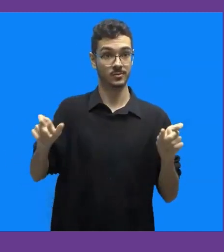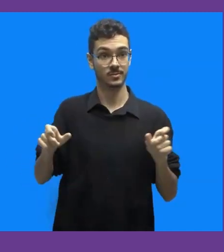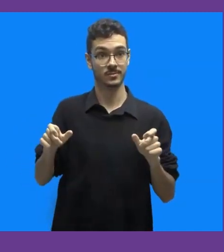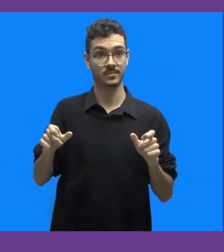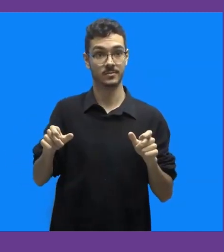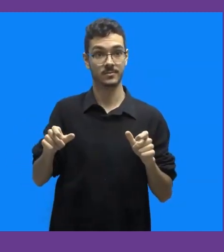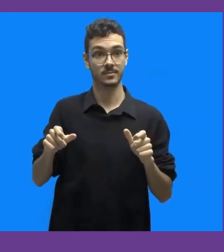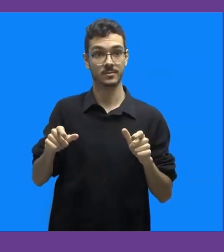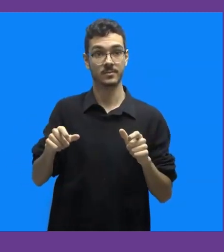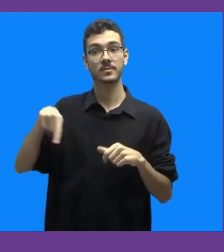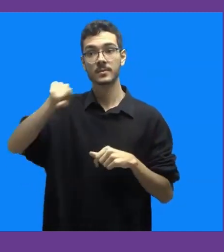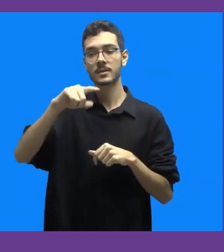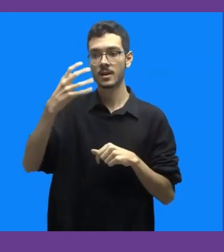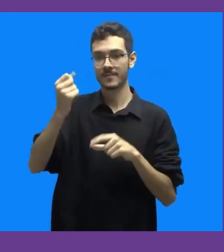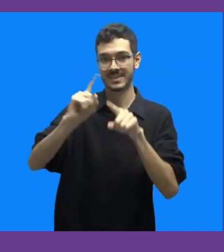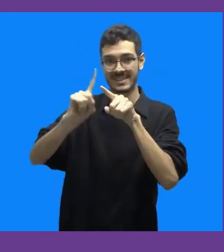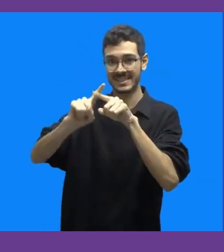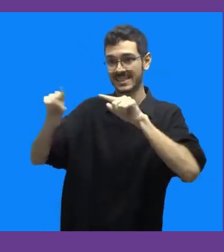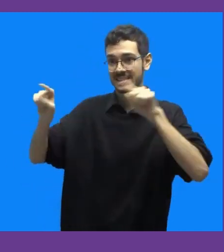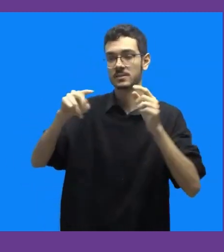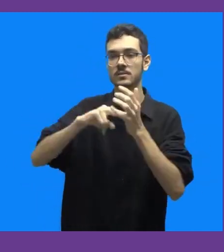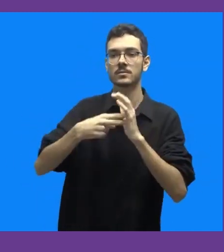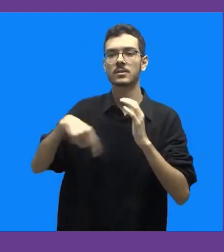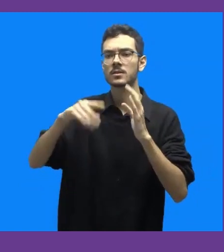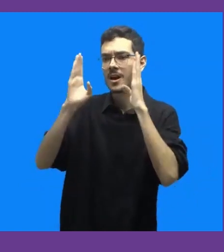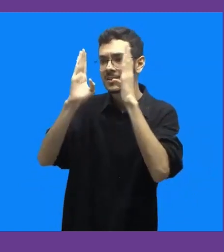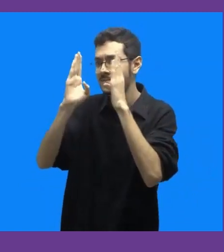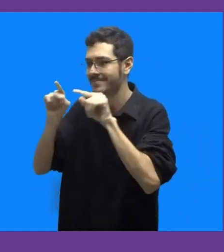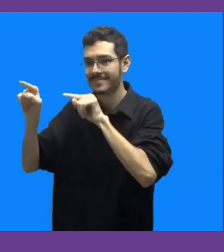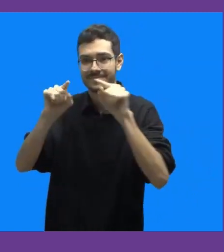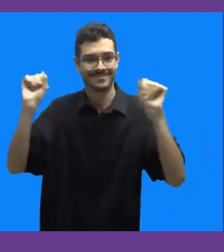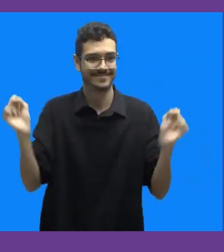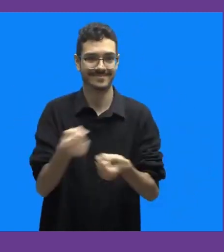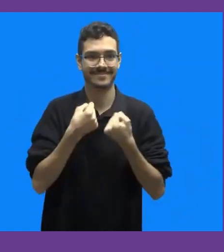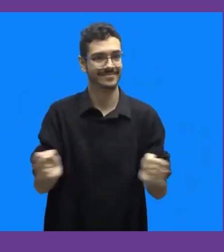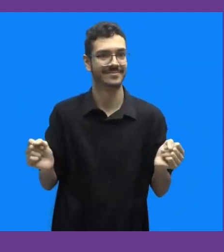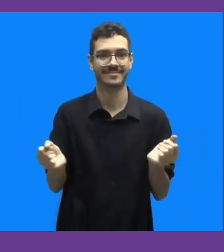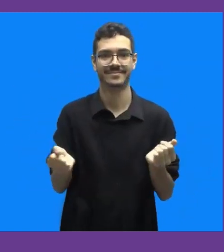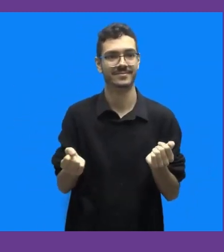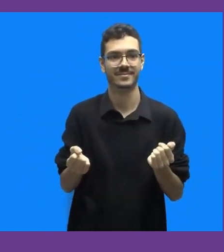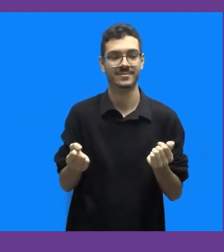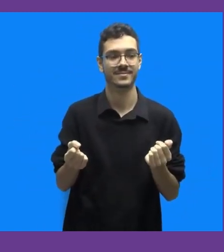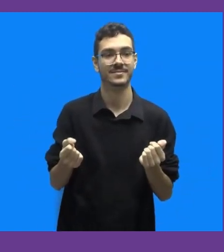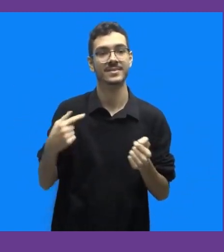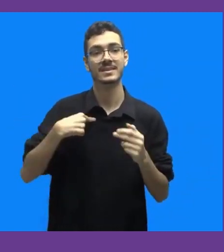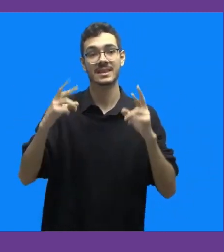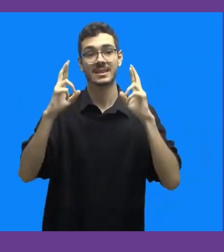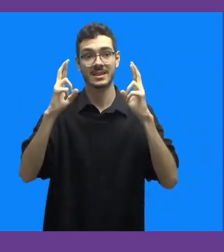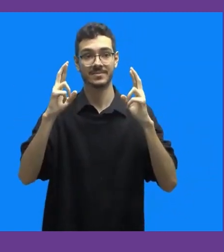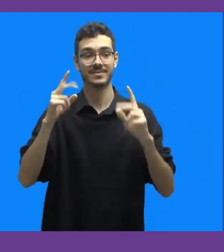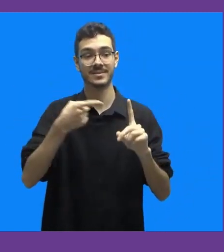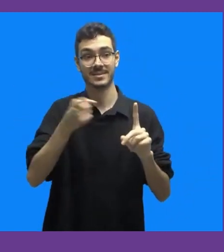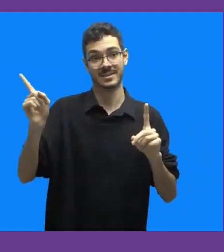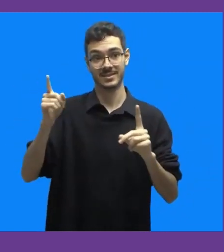students are included. Really, you want the people on the ground, and then they can feed up. But it is about getting them around the table and making sure